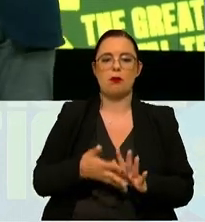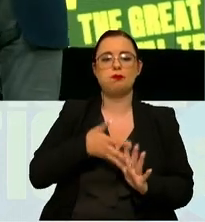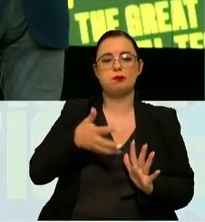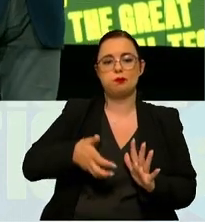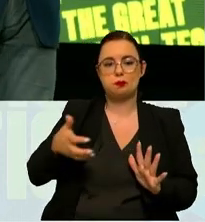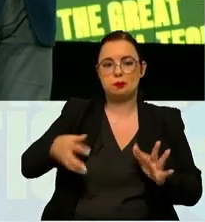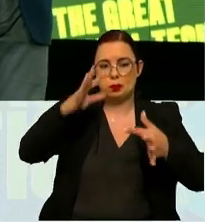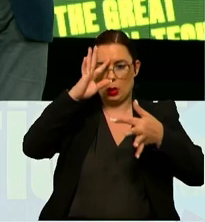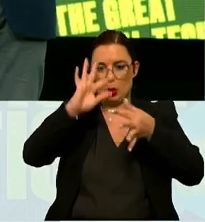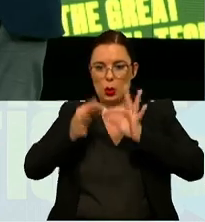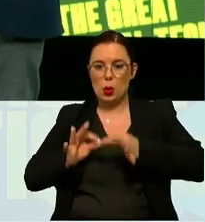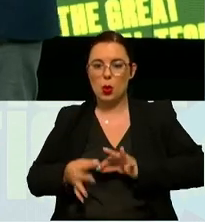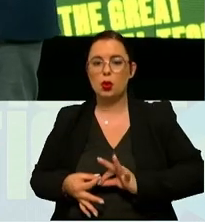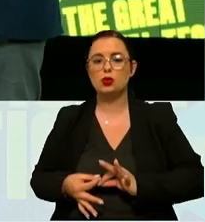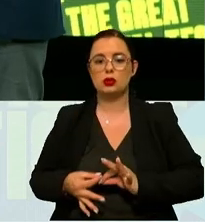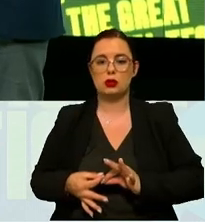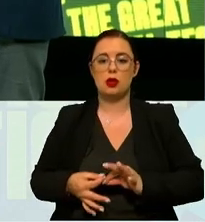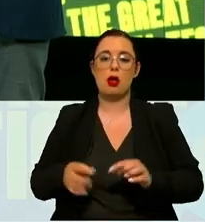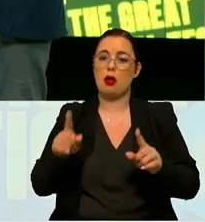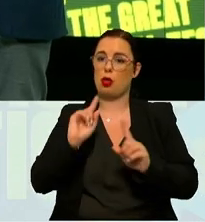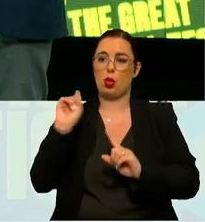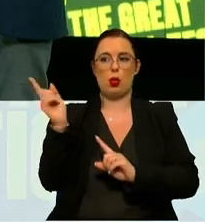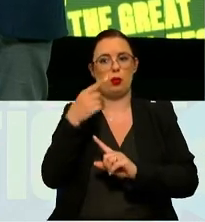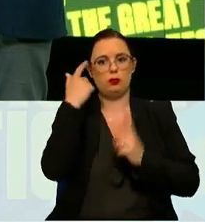logical reasoning, even common sense.